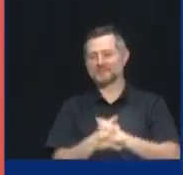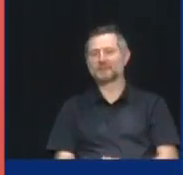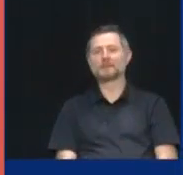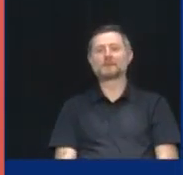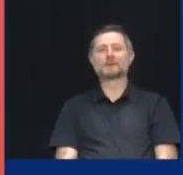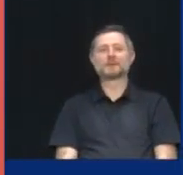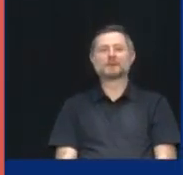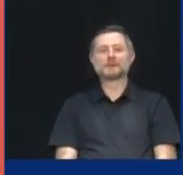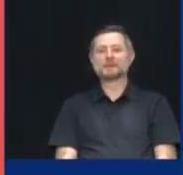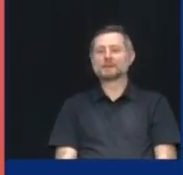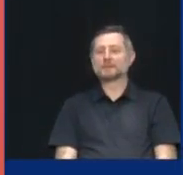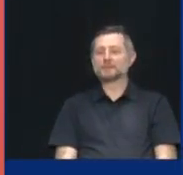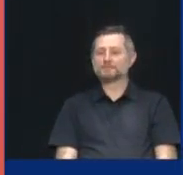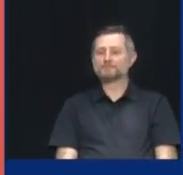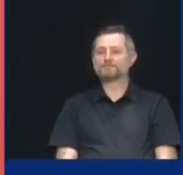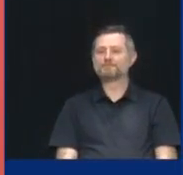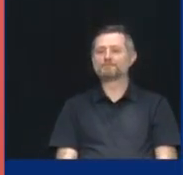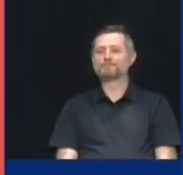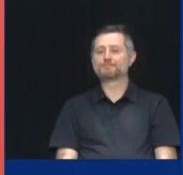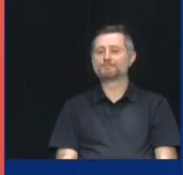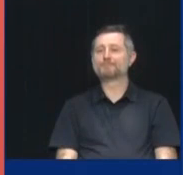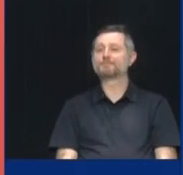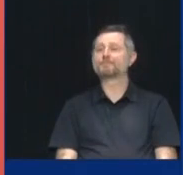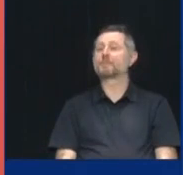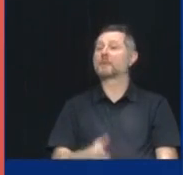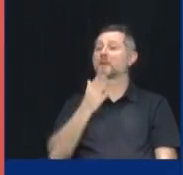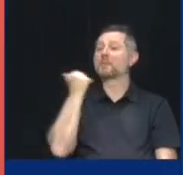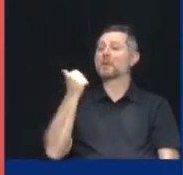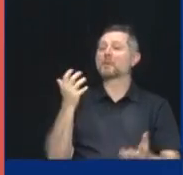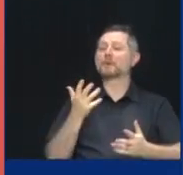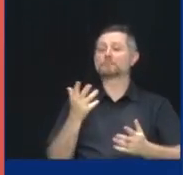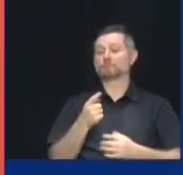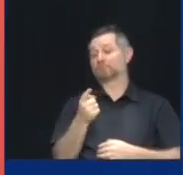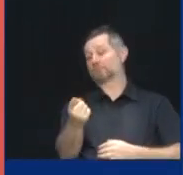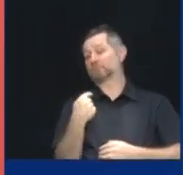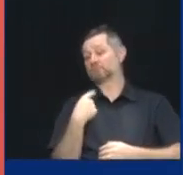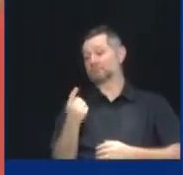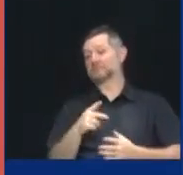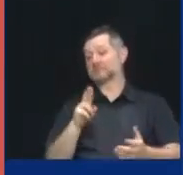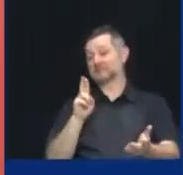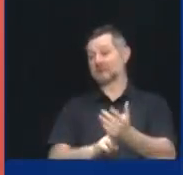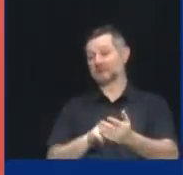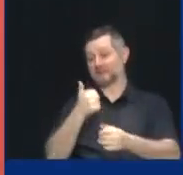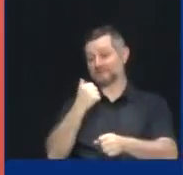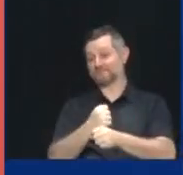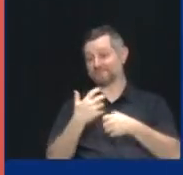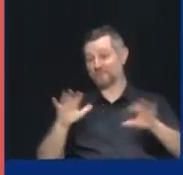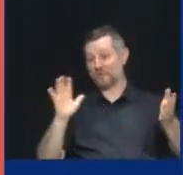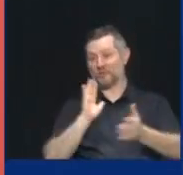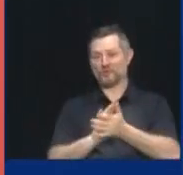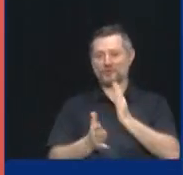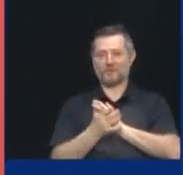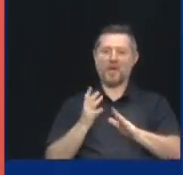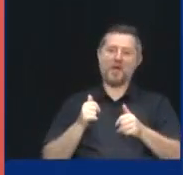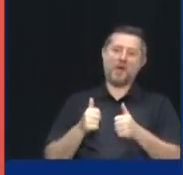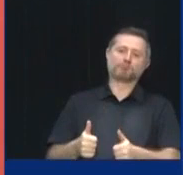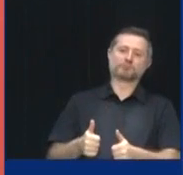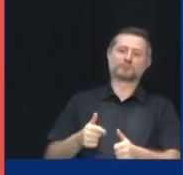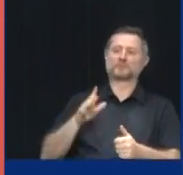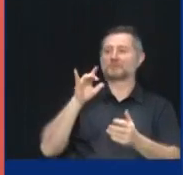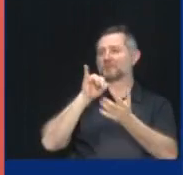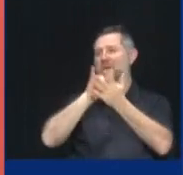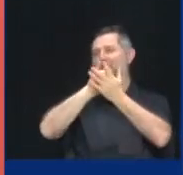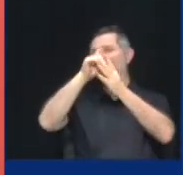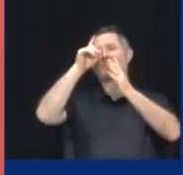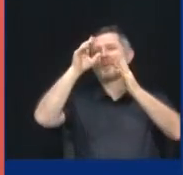And then what's even better is we didn't stop. We didn't say, well, we did the impossible. That's enough.